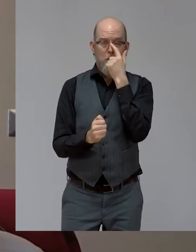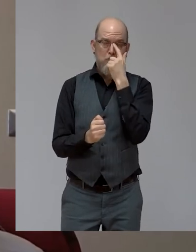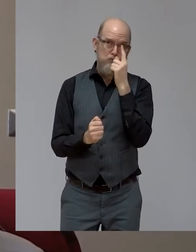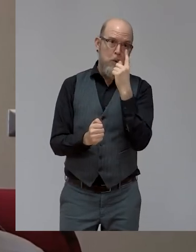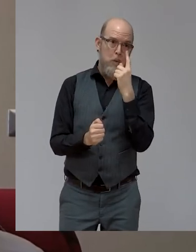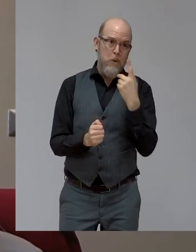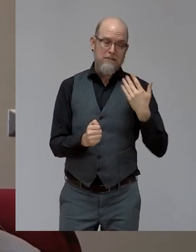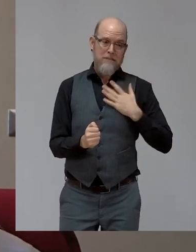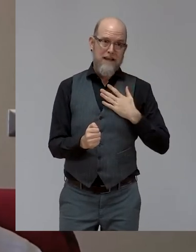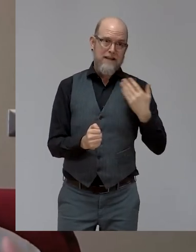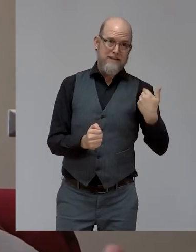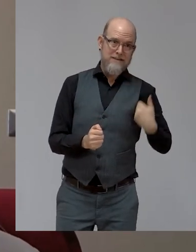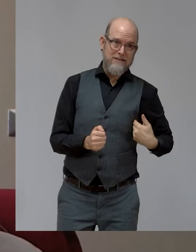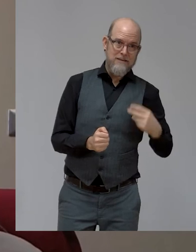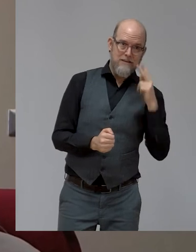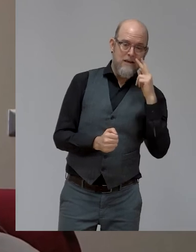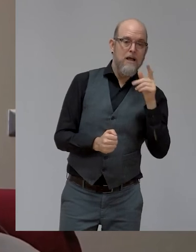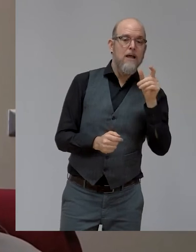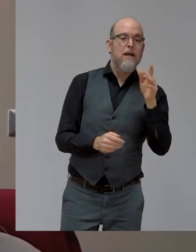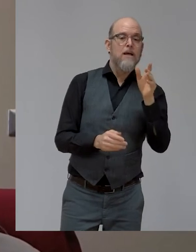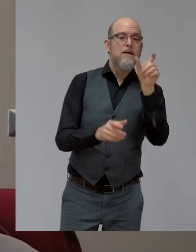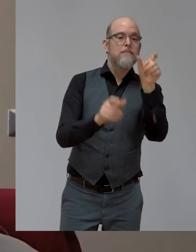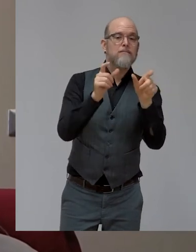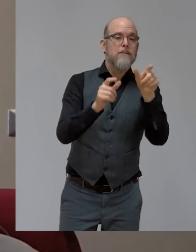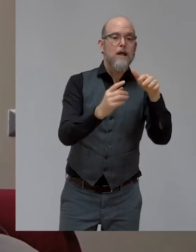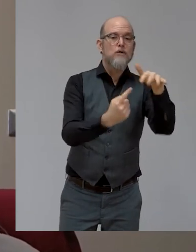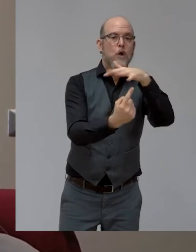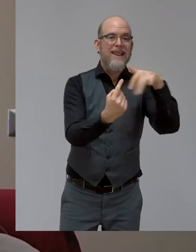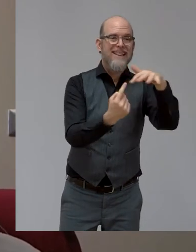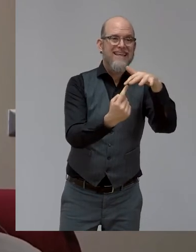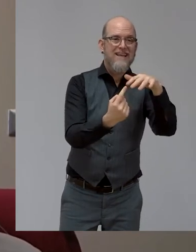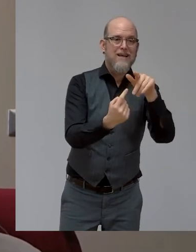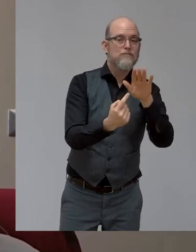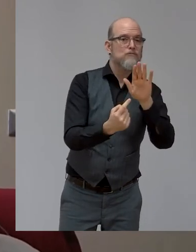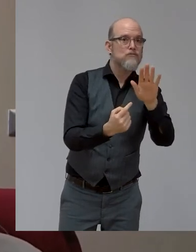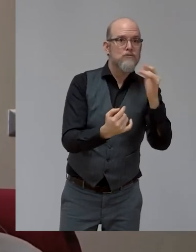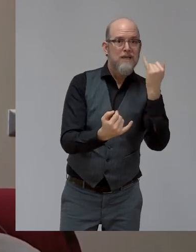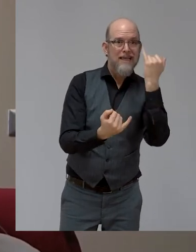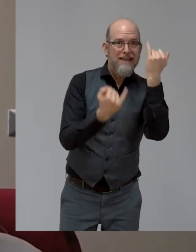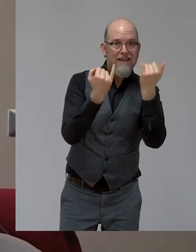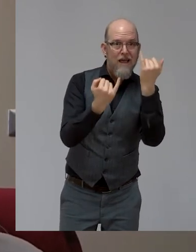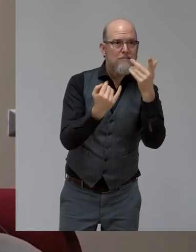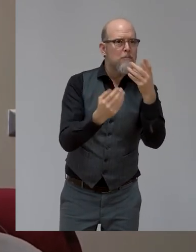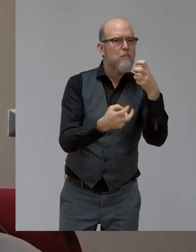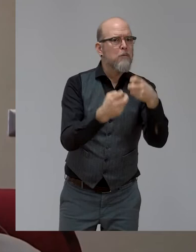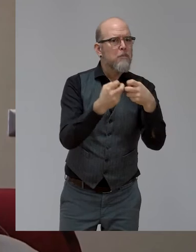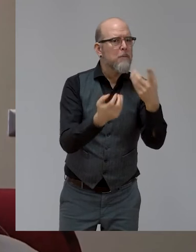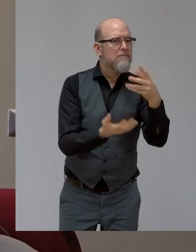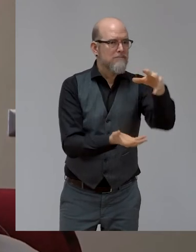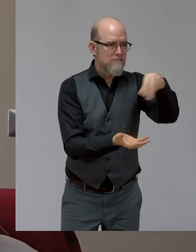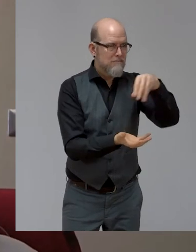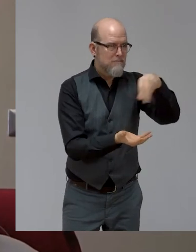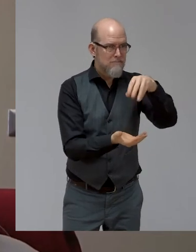civil society. And in the other hand, it technically assists the public offer on disability